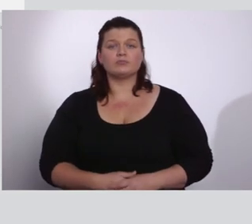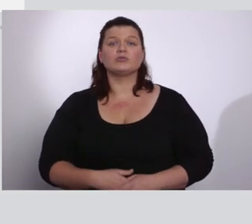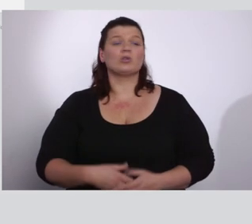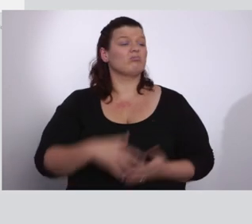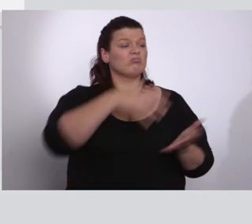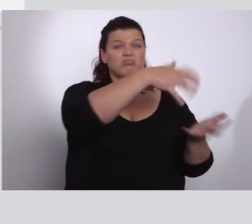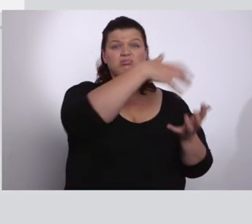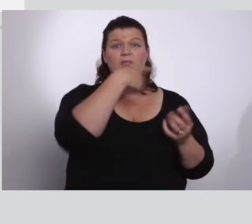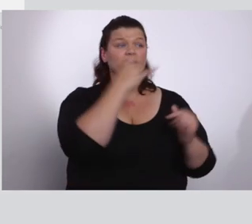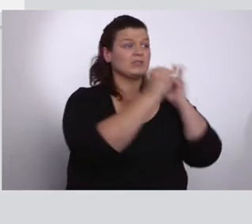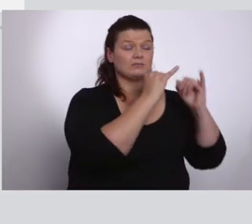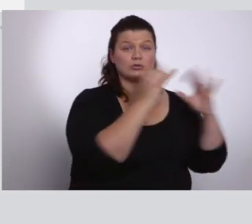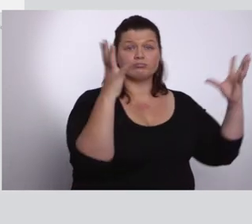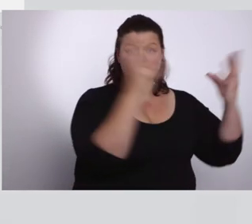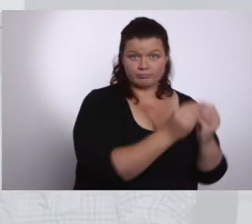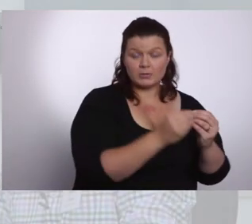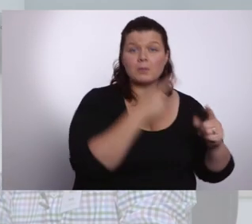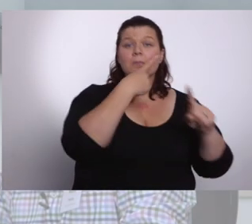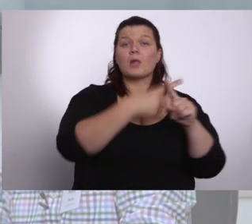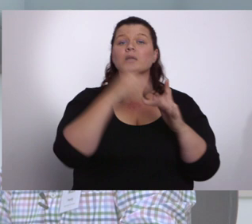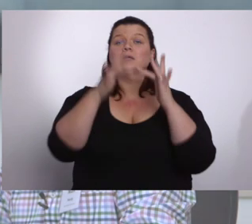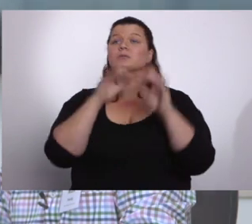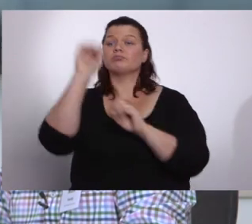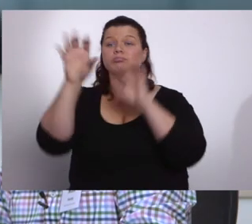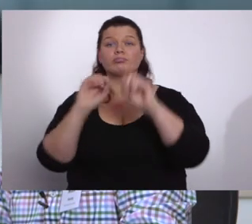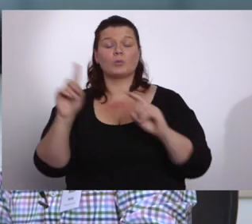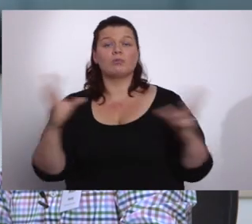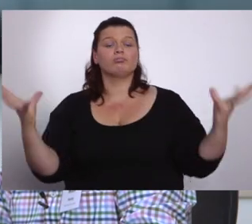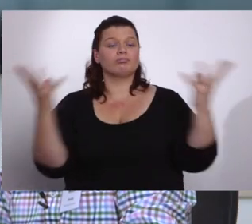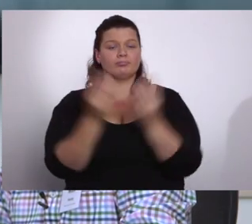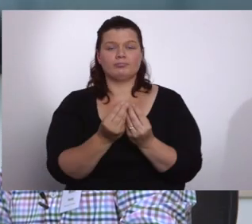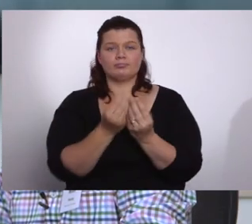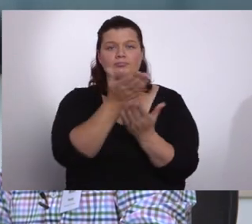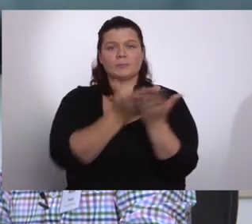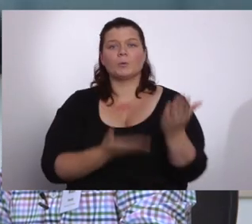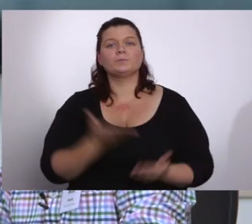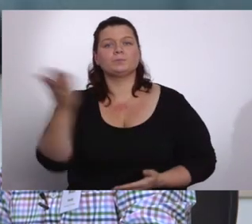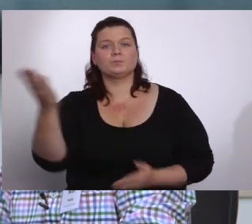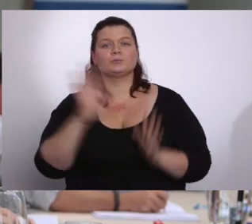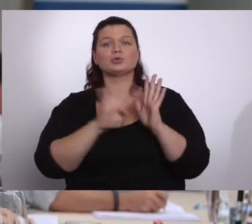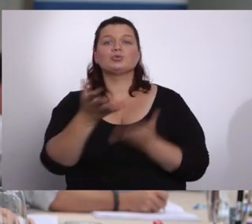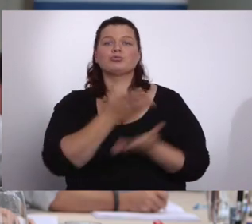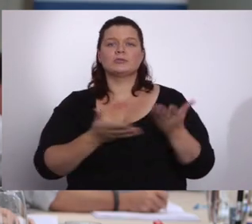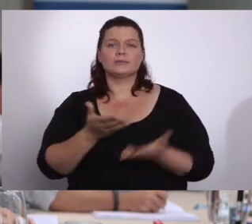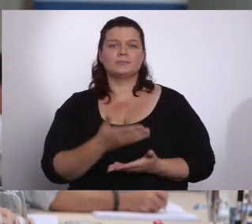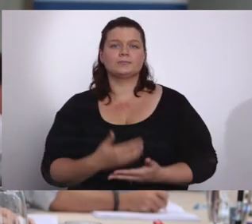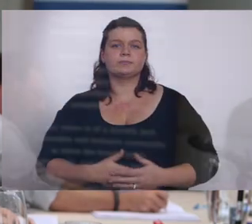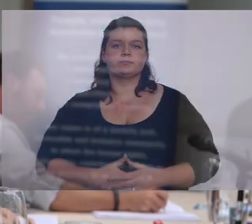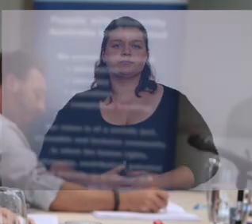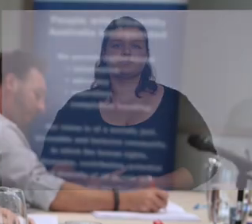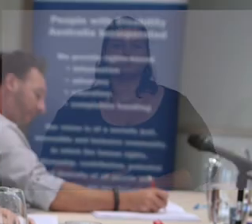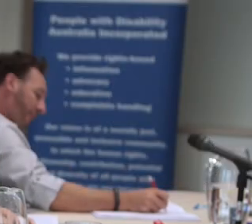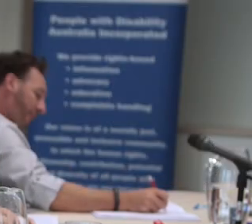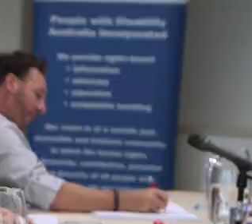Australia about their experiences and views of the scheme. This feedback was collated and presented as